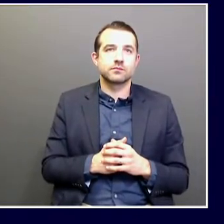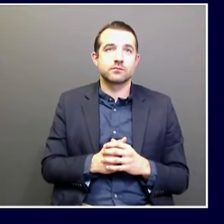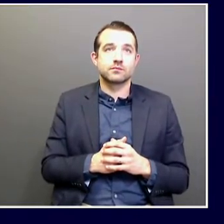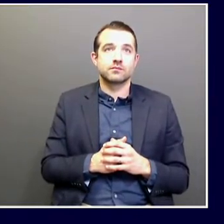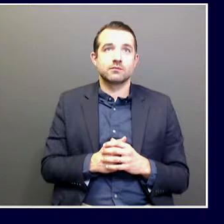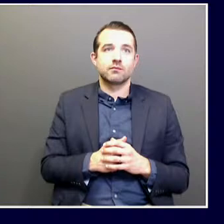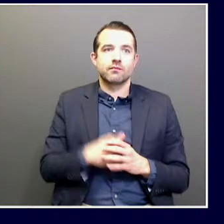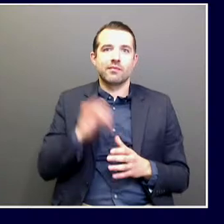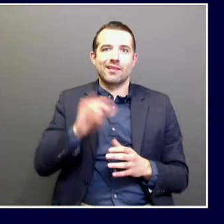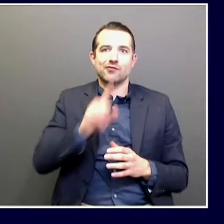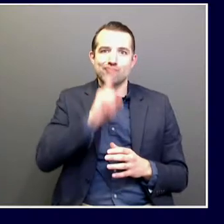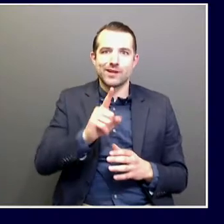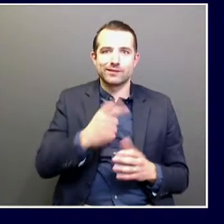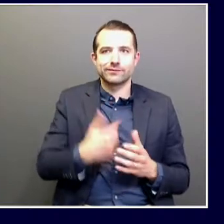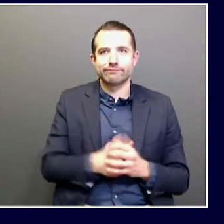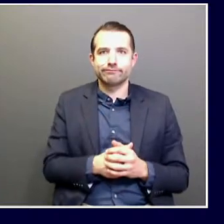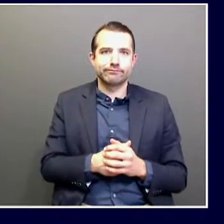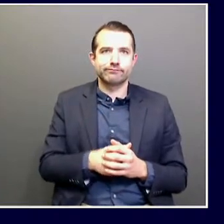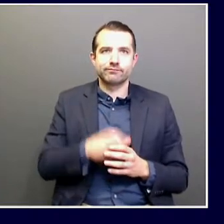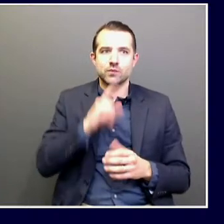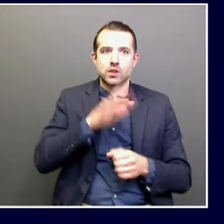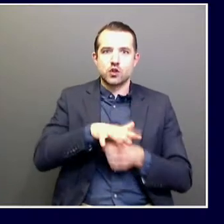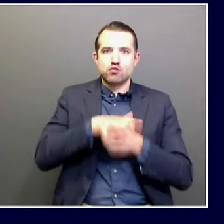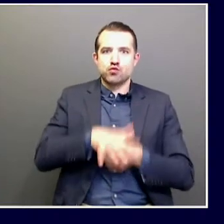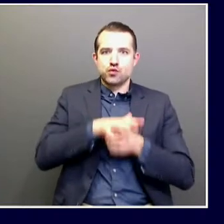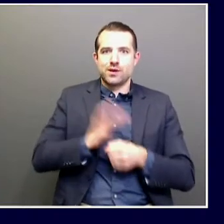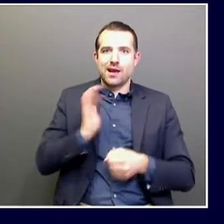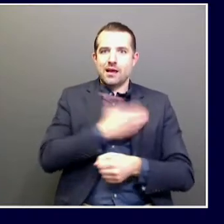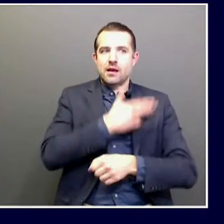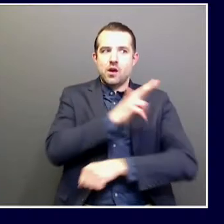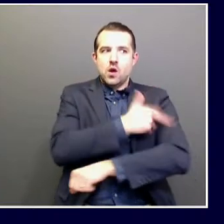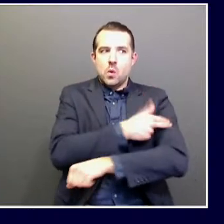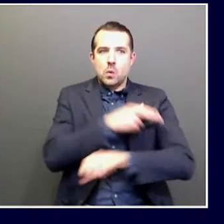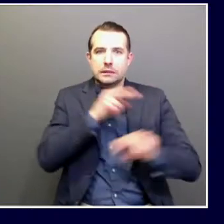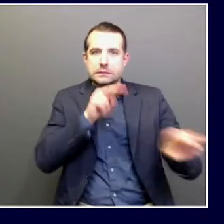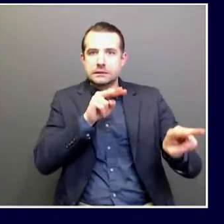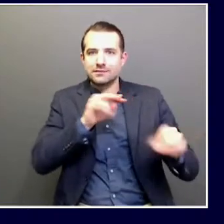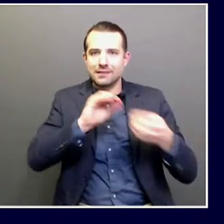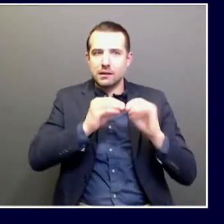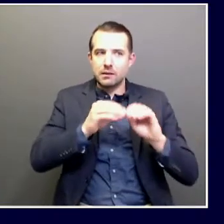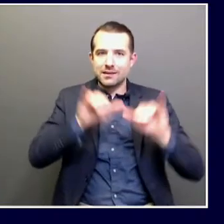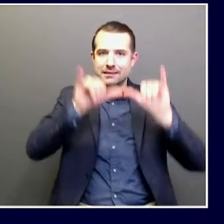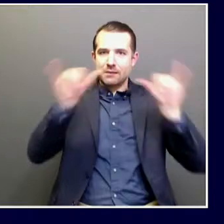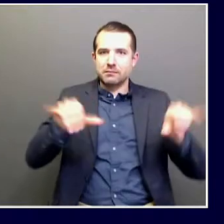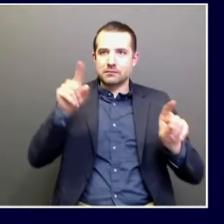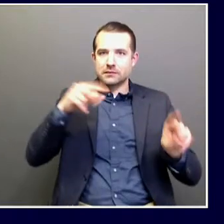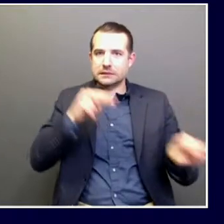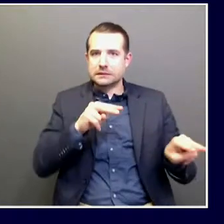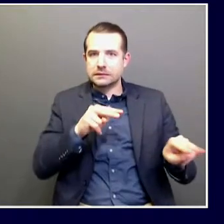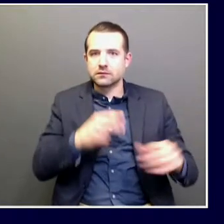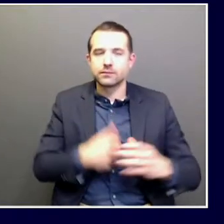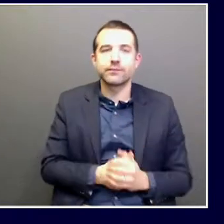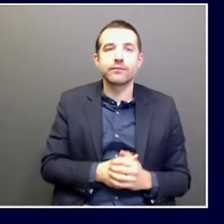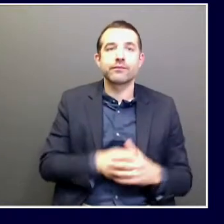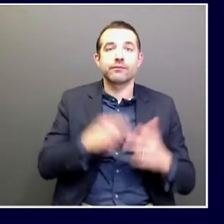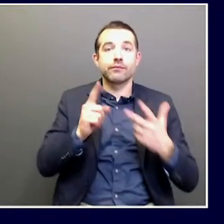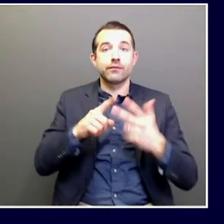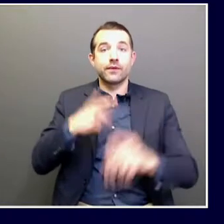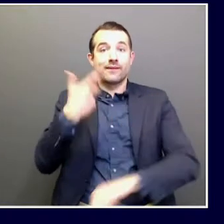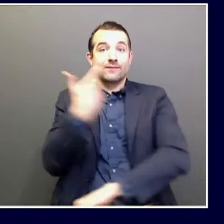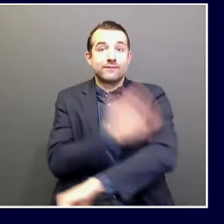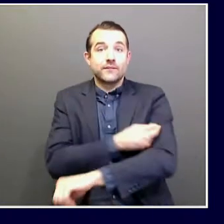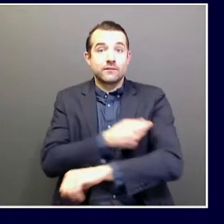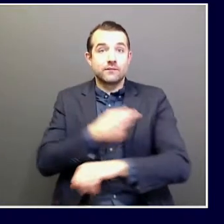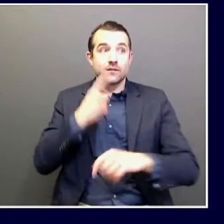continued strain on the healthcare system. And then the third question, how effective are the vaccines? Well, there are